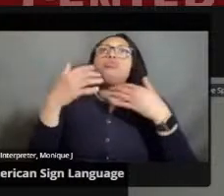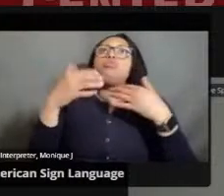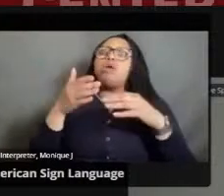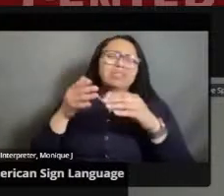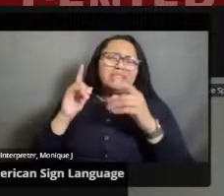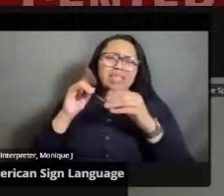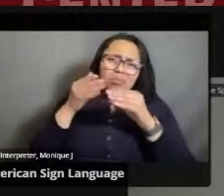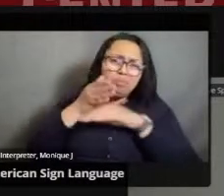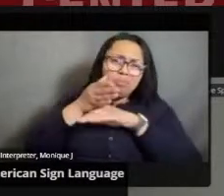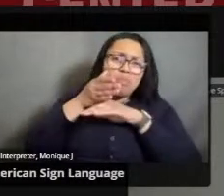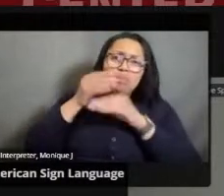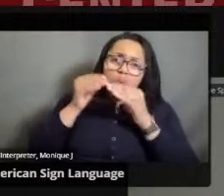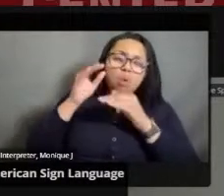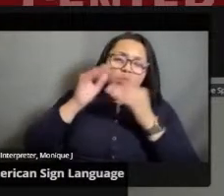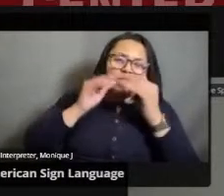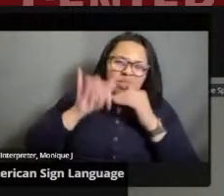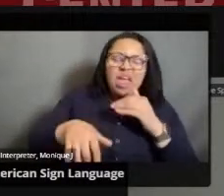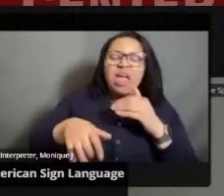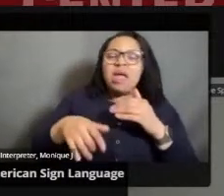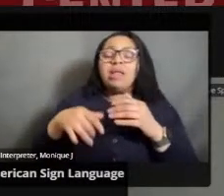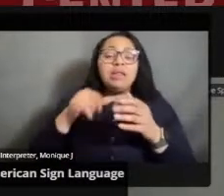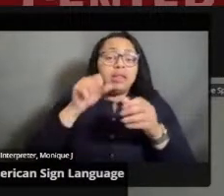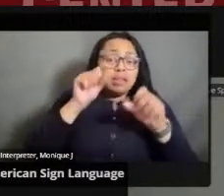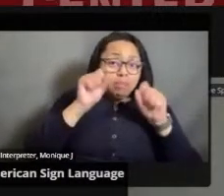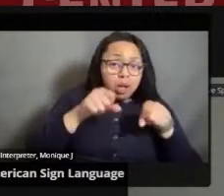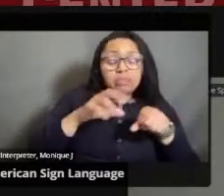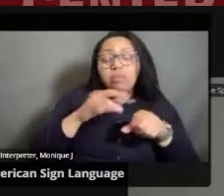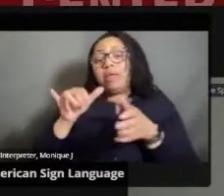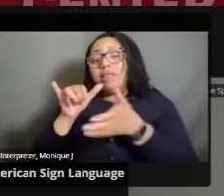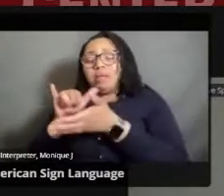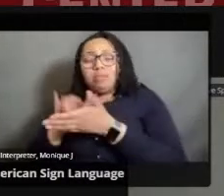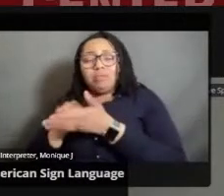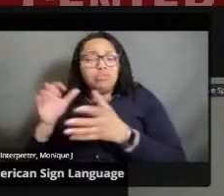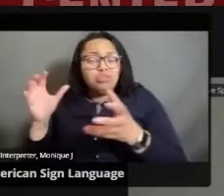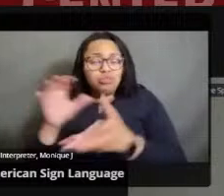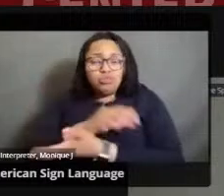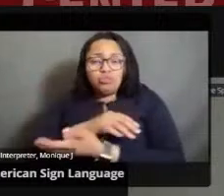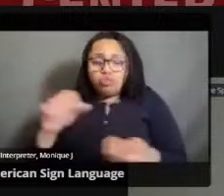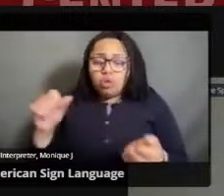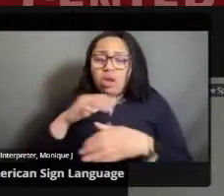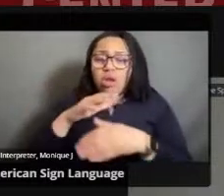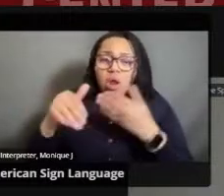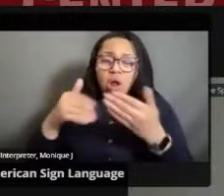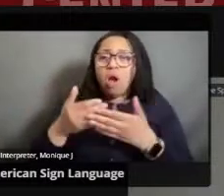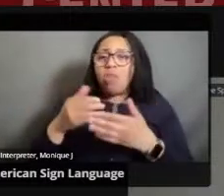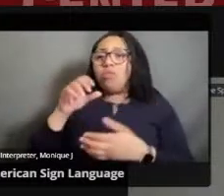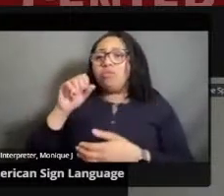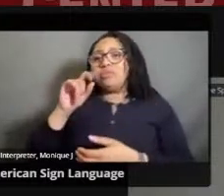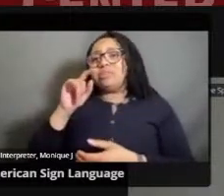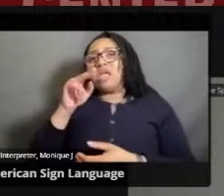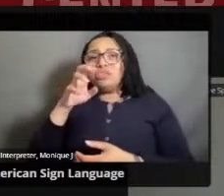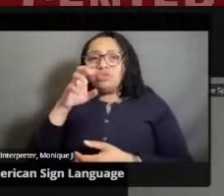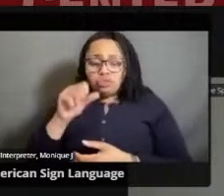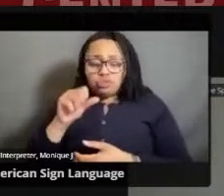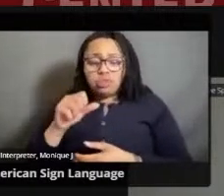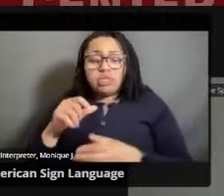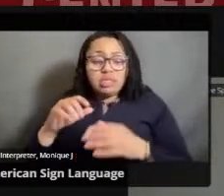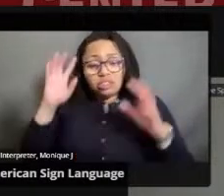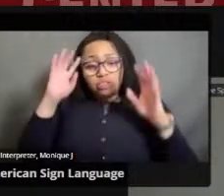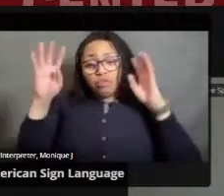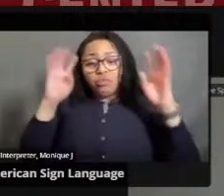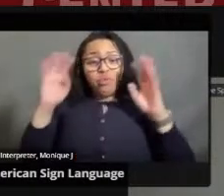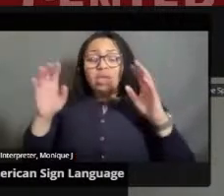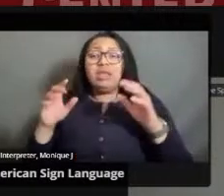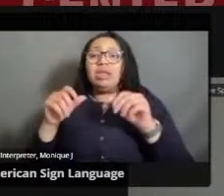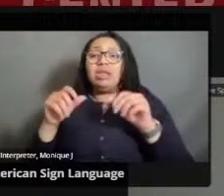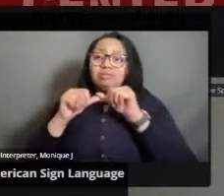and impossible, smashed all the statues and prohibitions, invented a steadfastness that will be taught in history